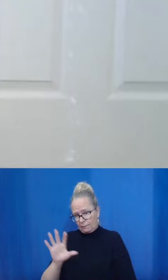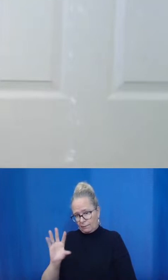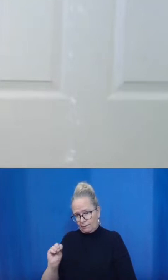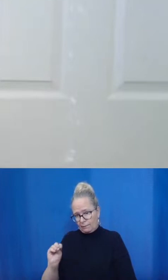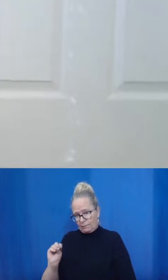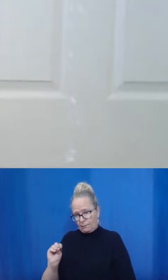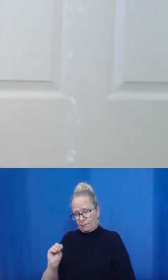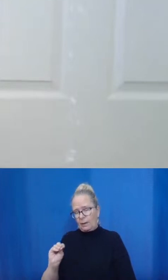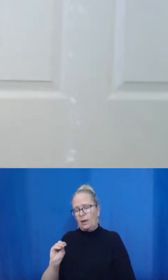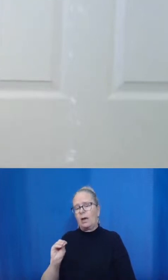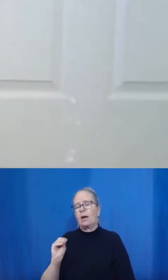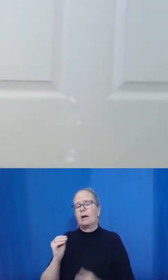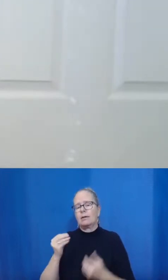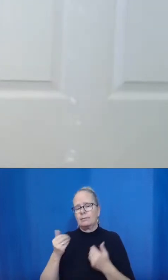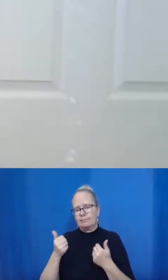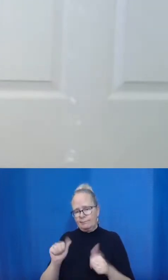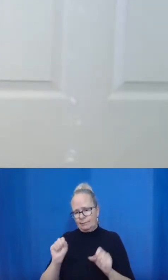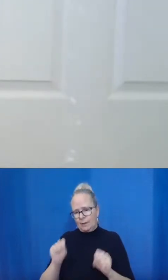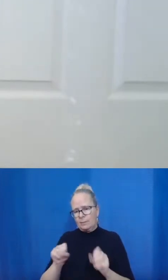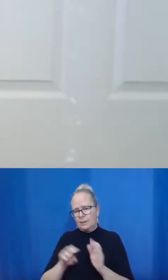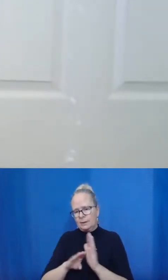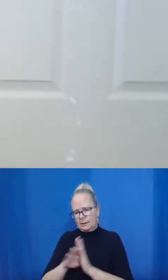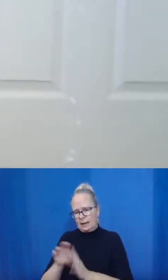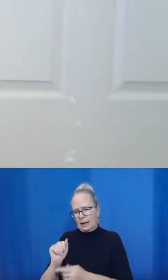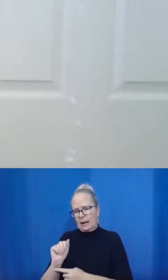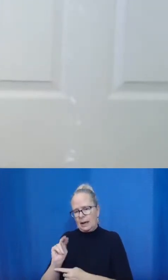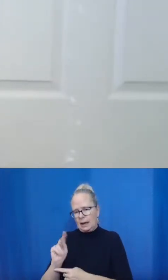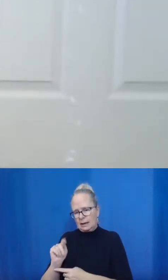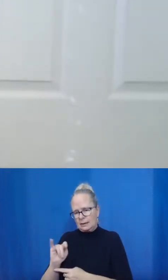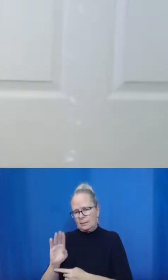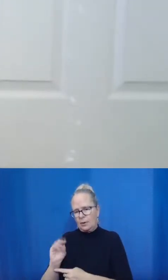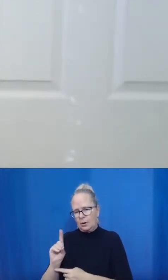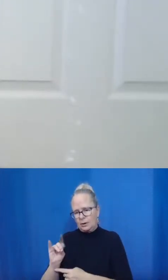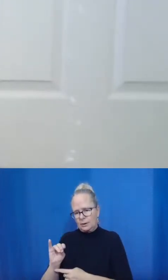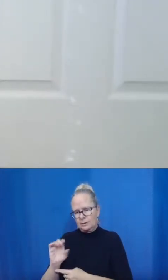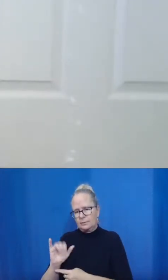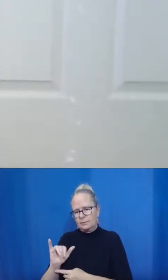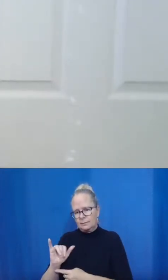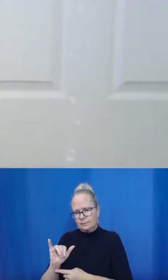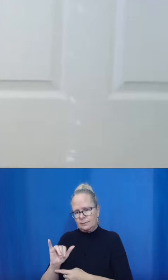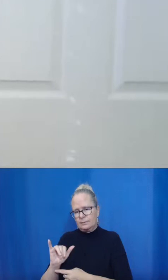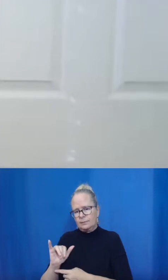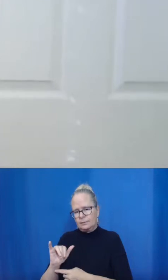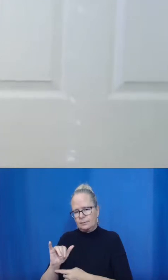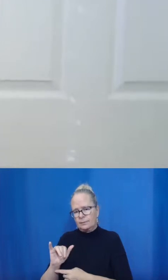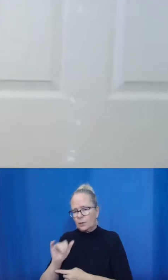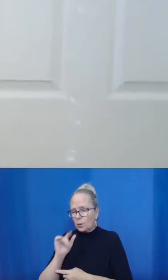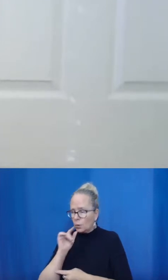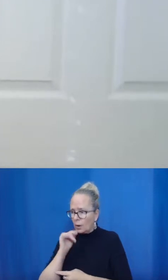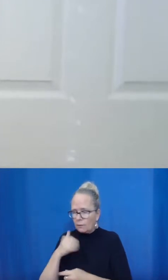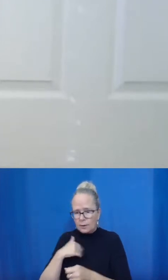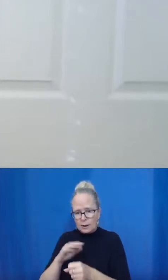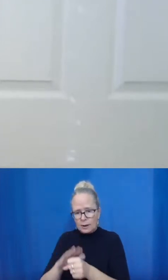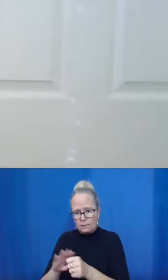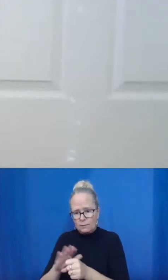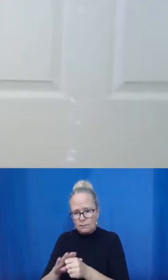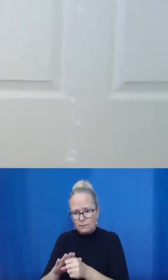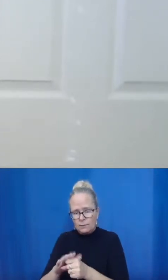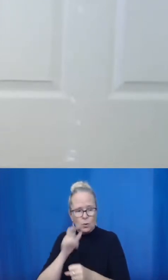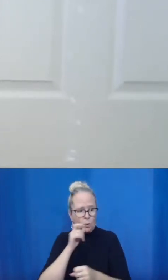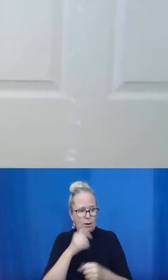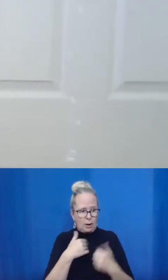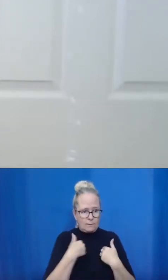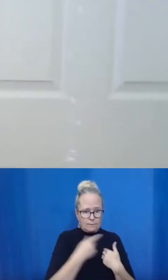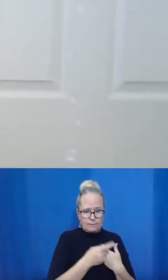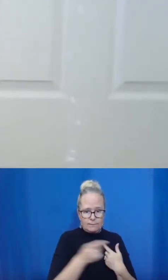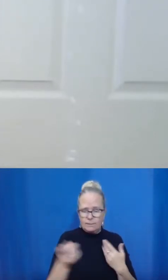And so that means for us, we need to keep some of these public measures in place in order to coexist in society.